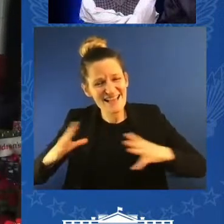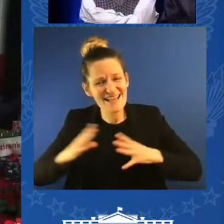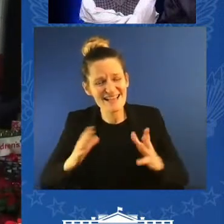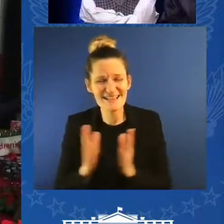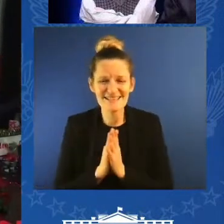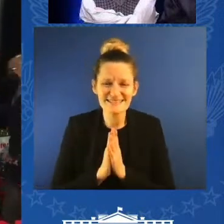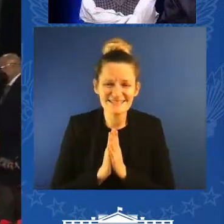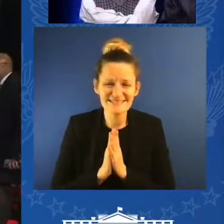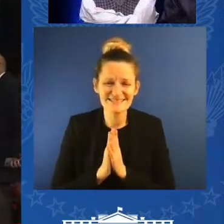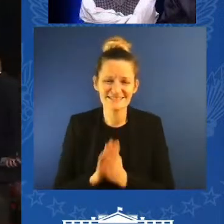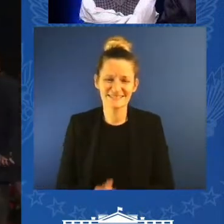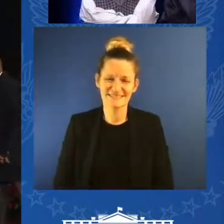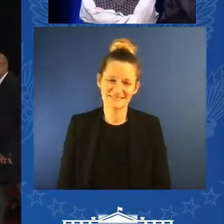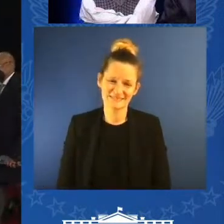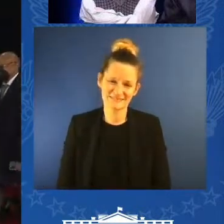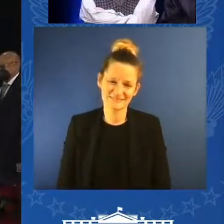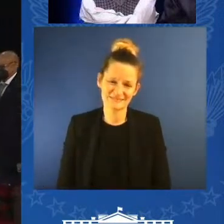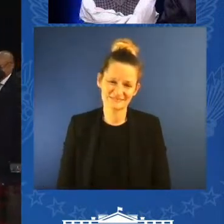Thanks.